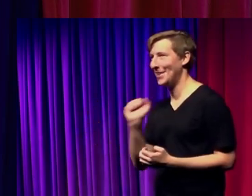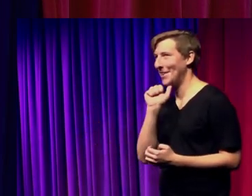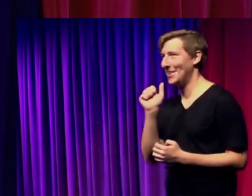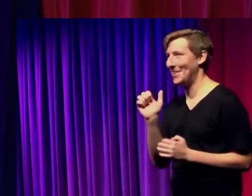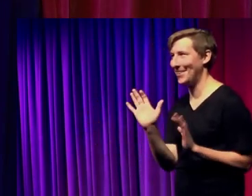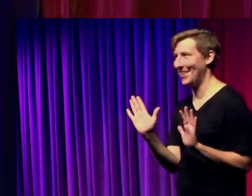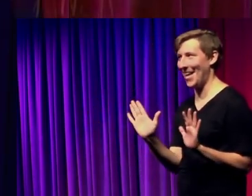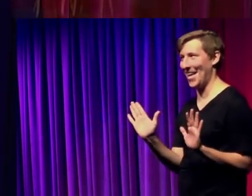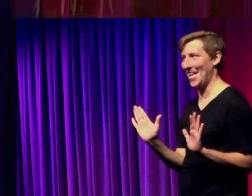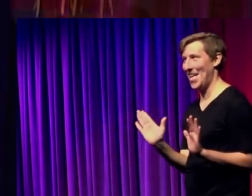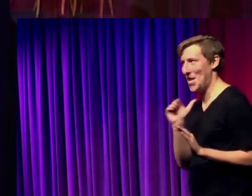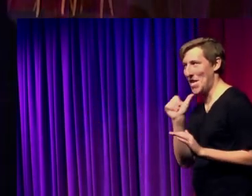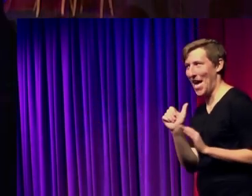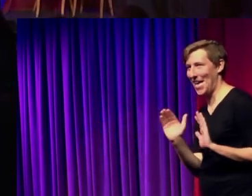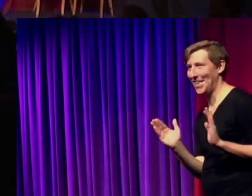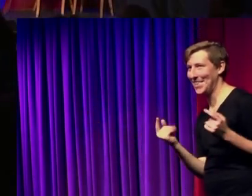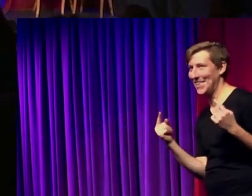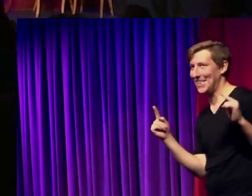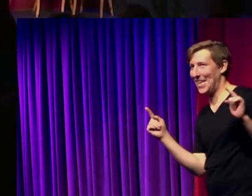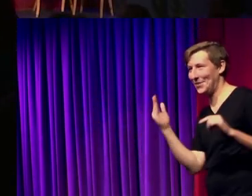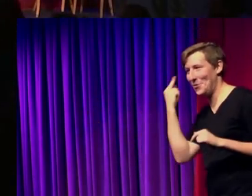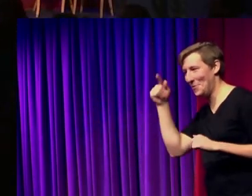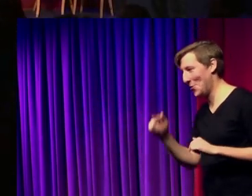Yeah. That won't fly.